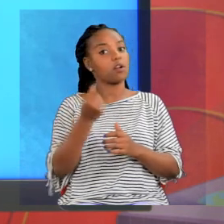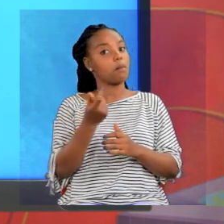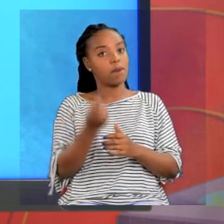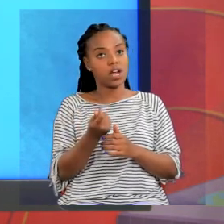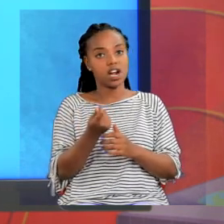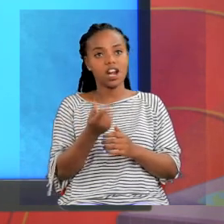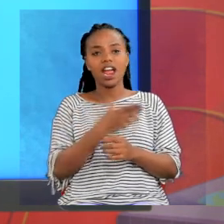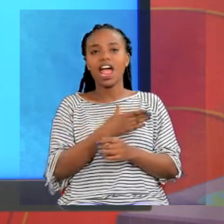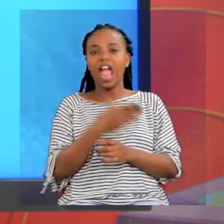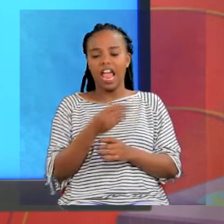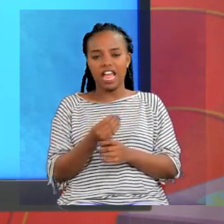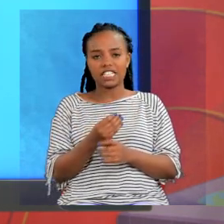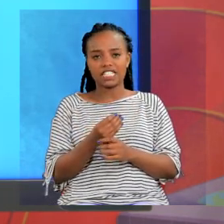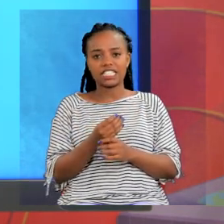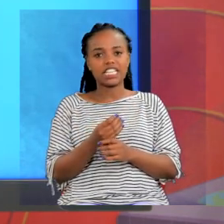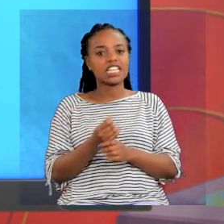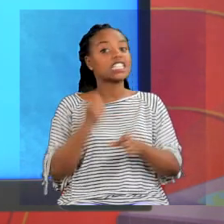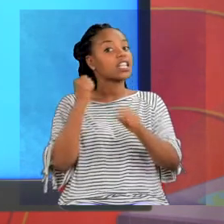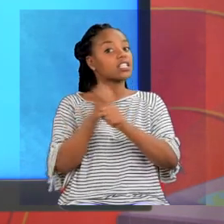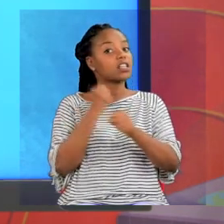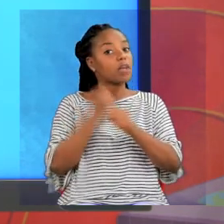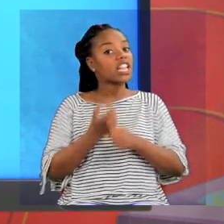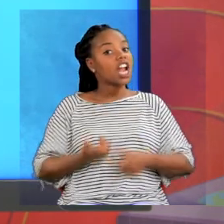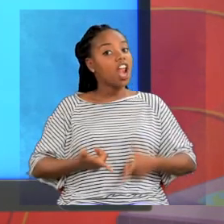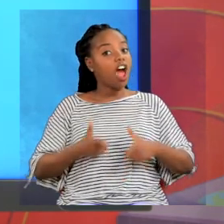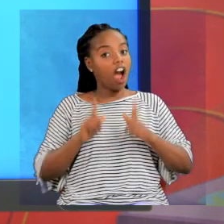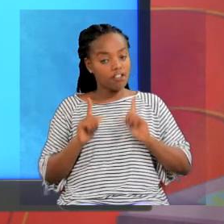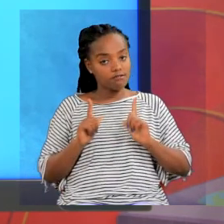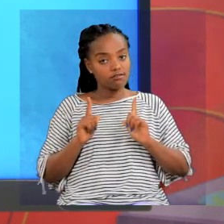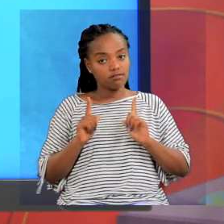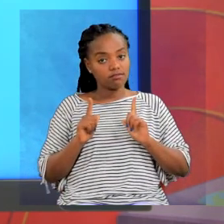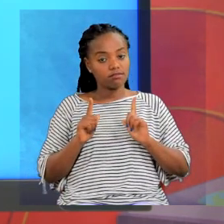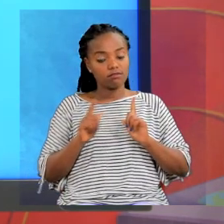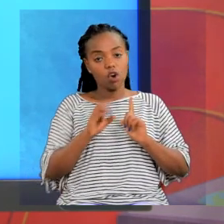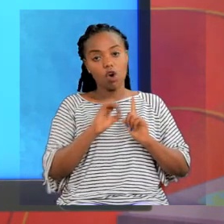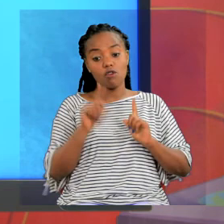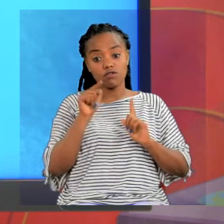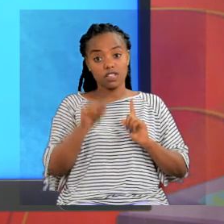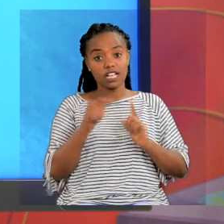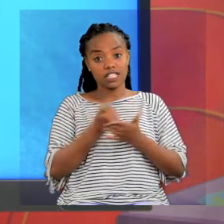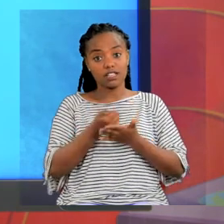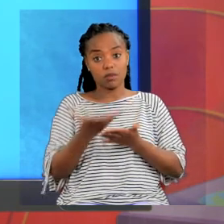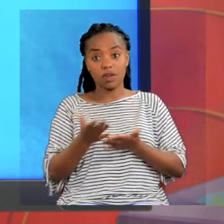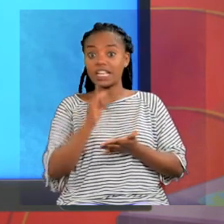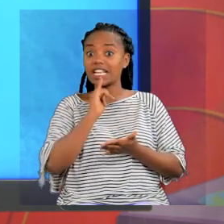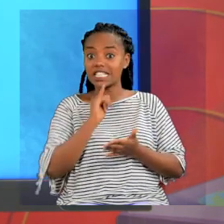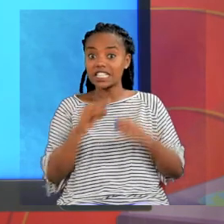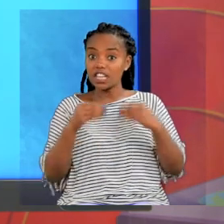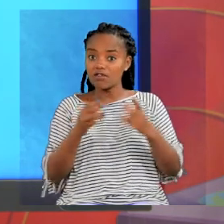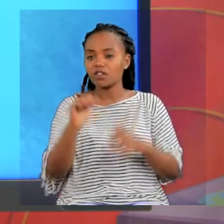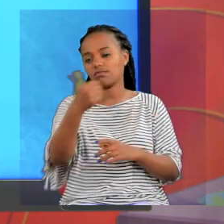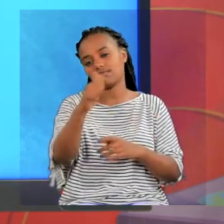250 BIR, and the estimated life of this equipment is given to be 10 years.